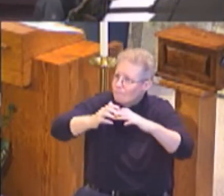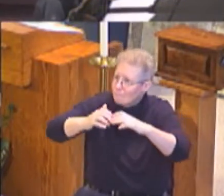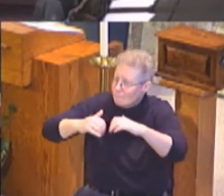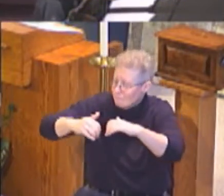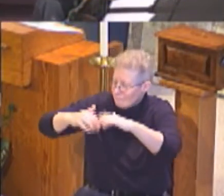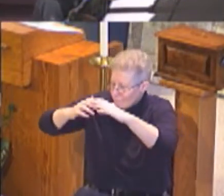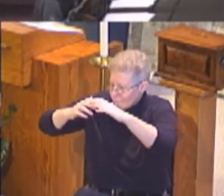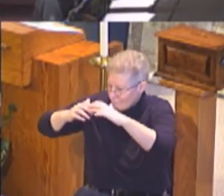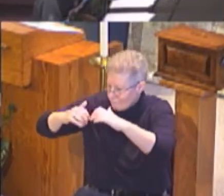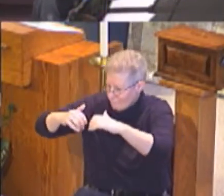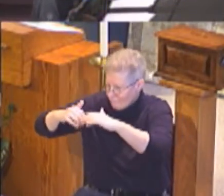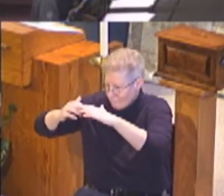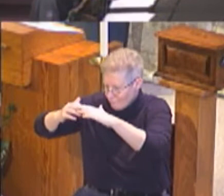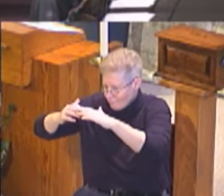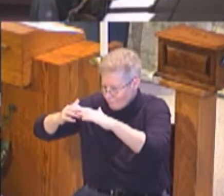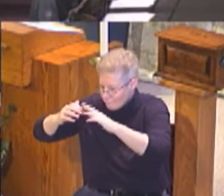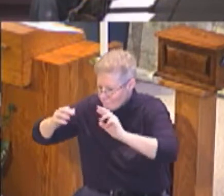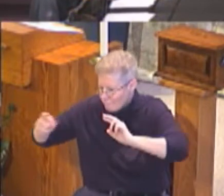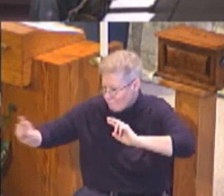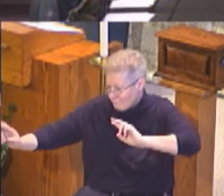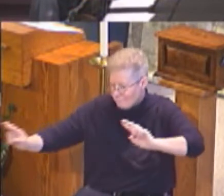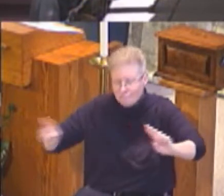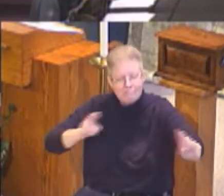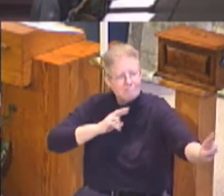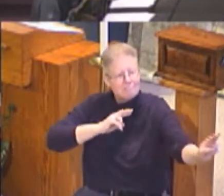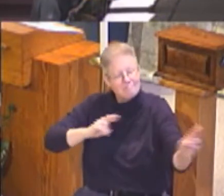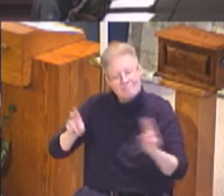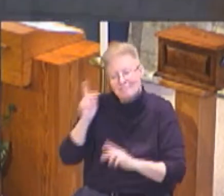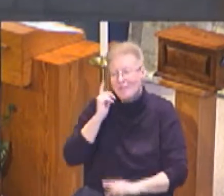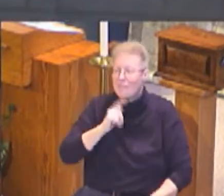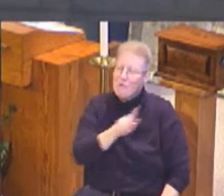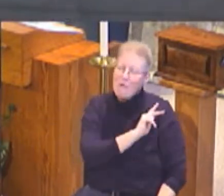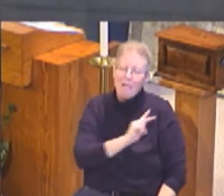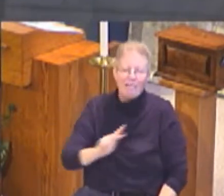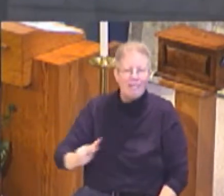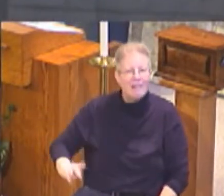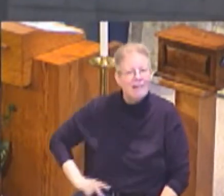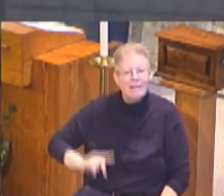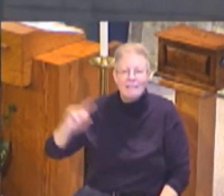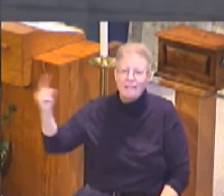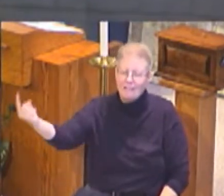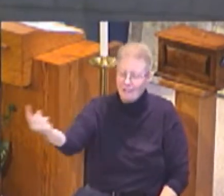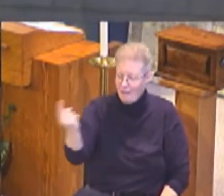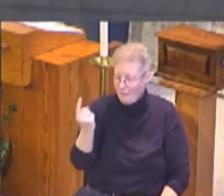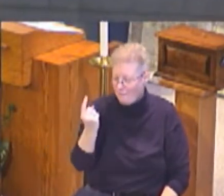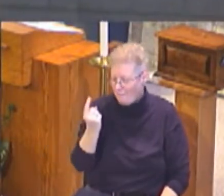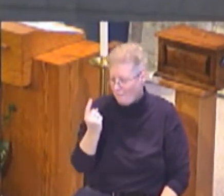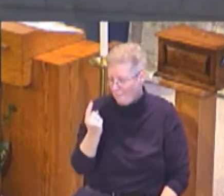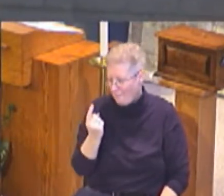in preparation for the king.